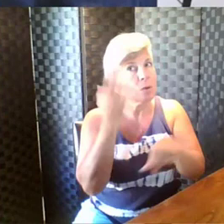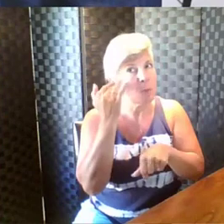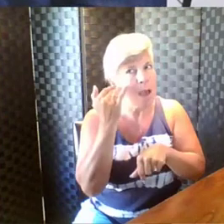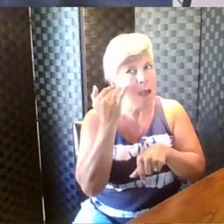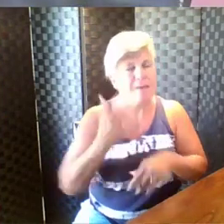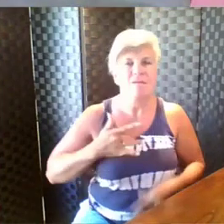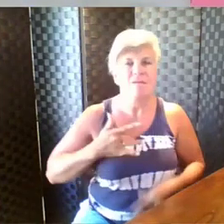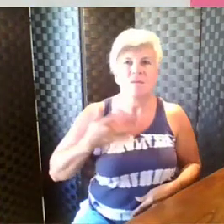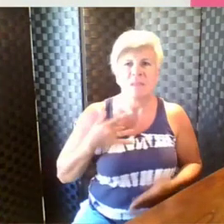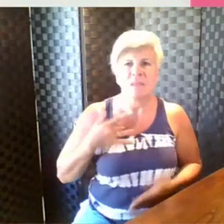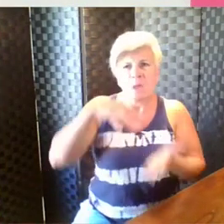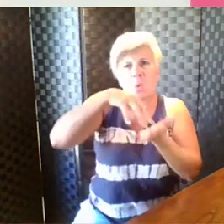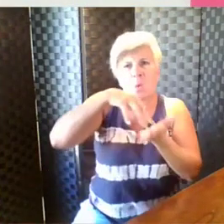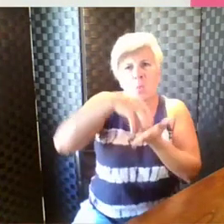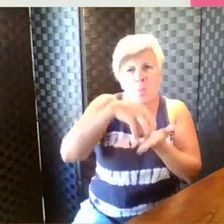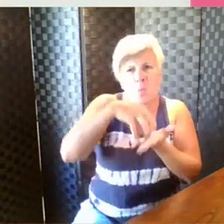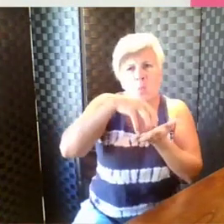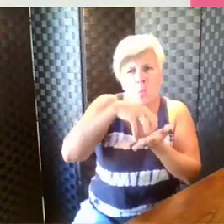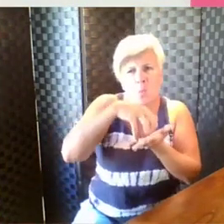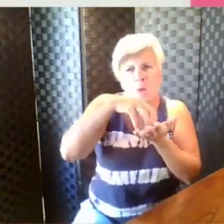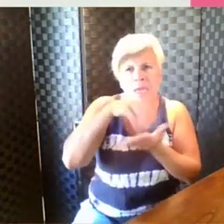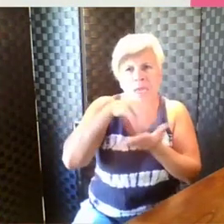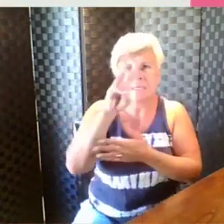was feeling weak,